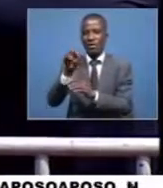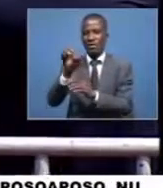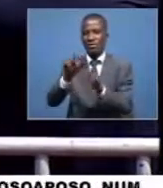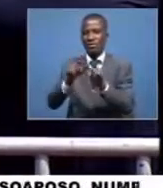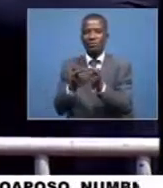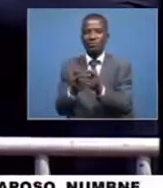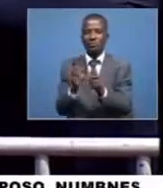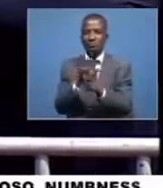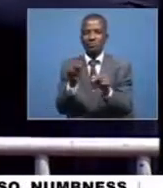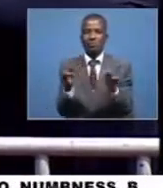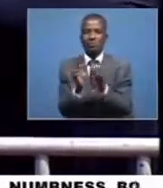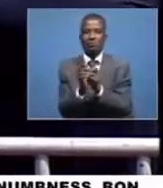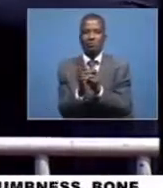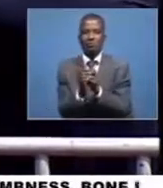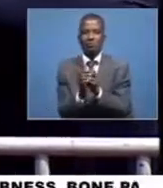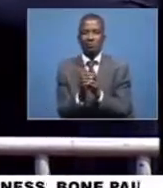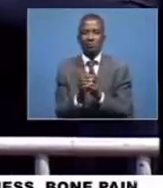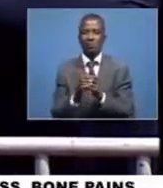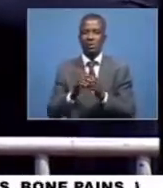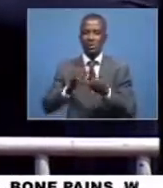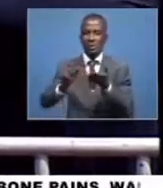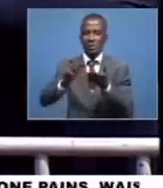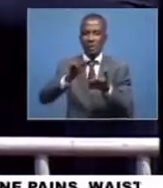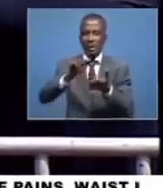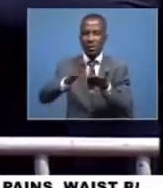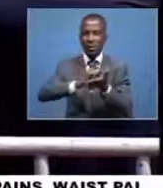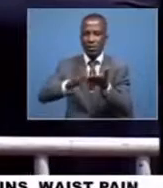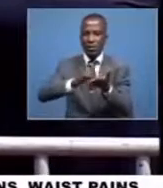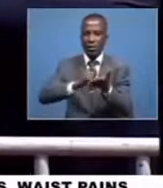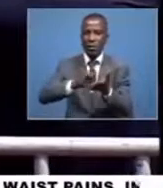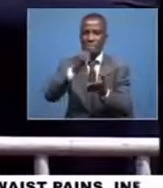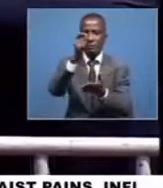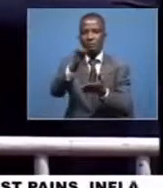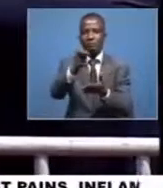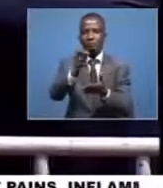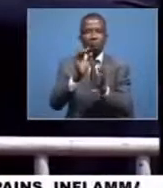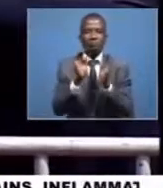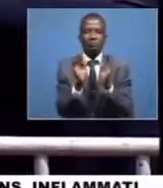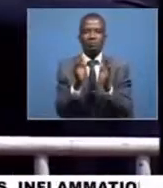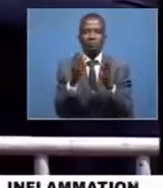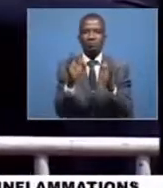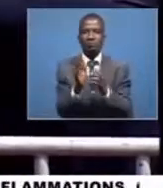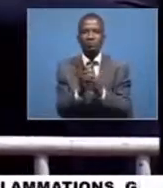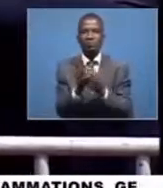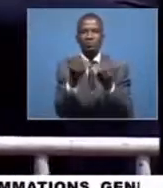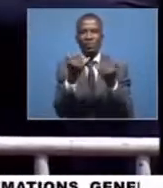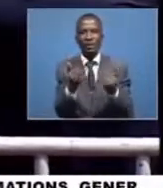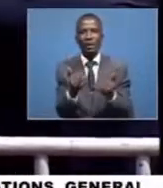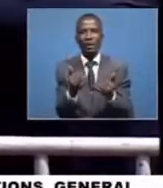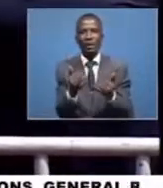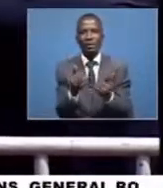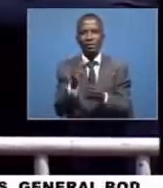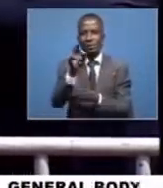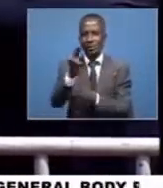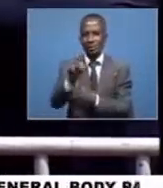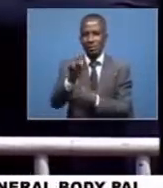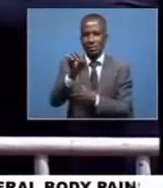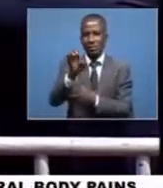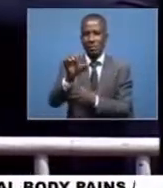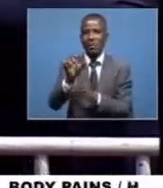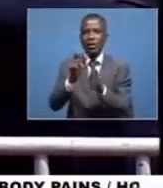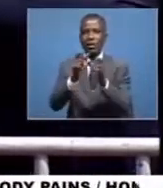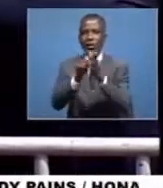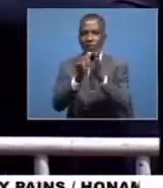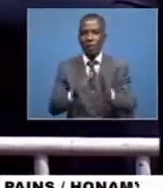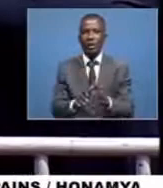they had filed witness statements in the case. So naturally, counsel for the petitioner